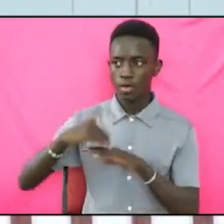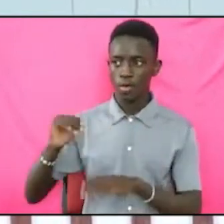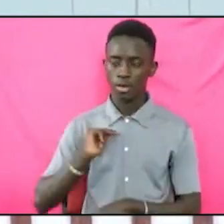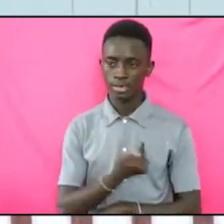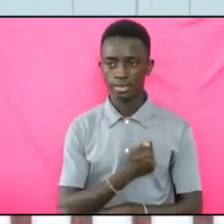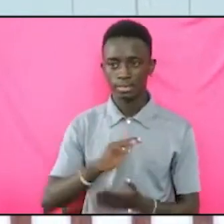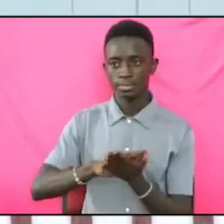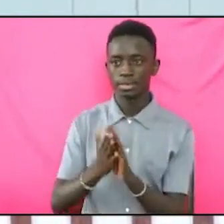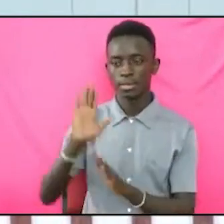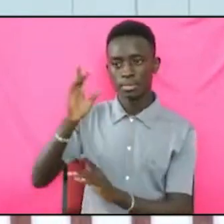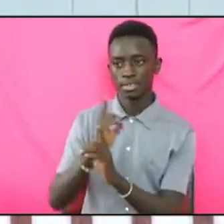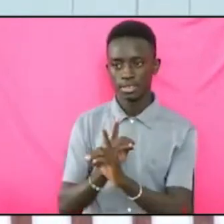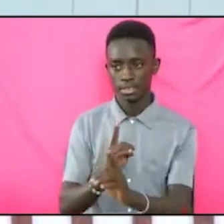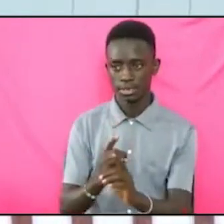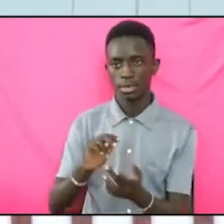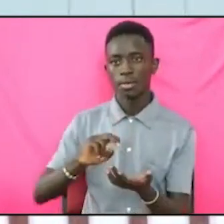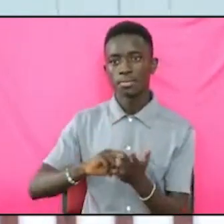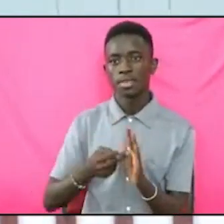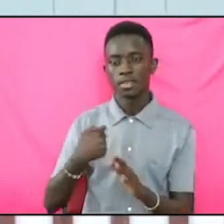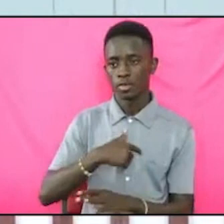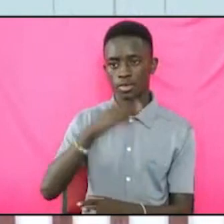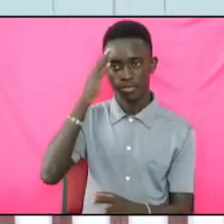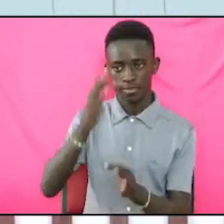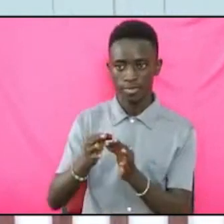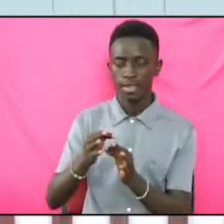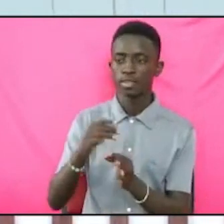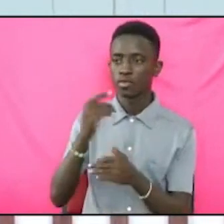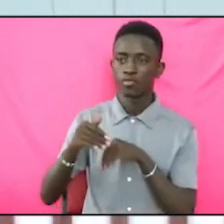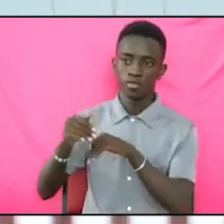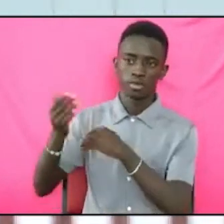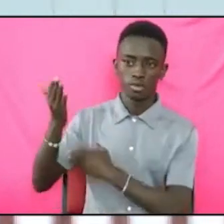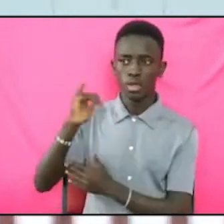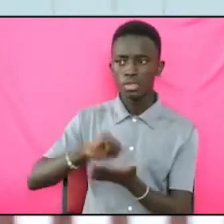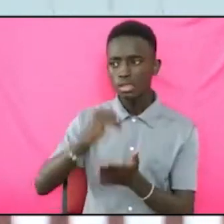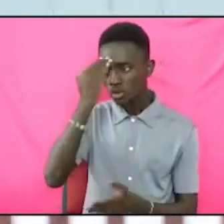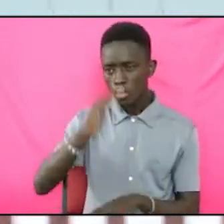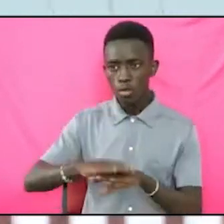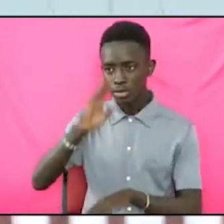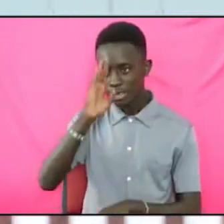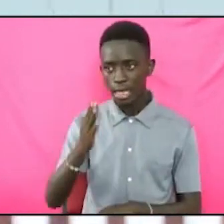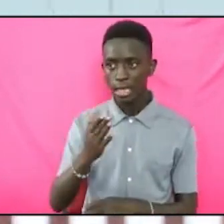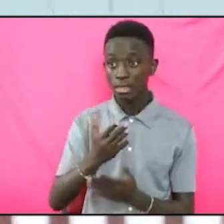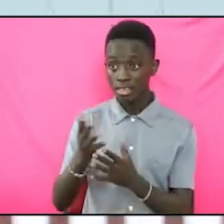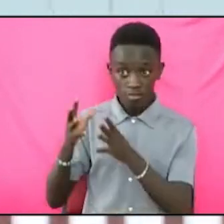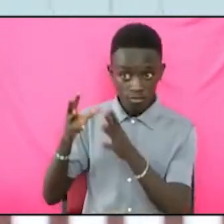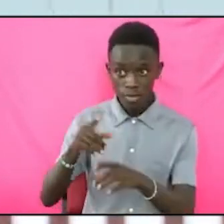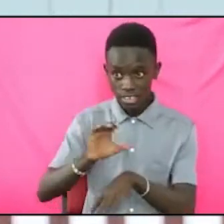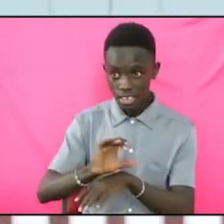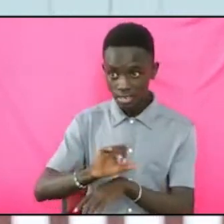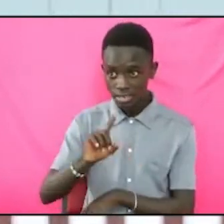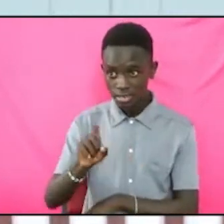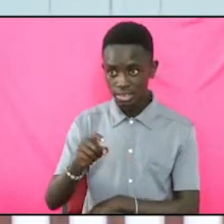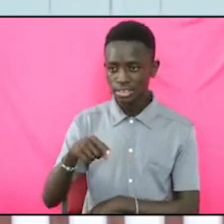great community of faith. That is why we can come on Sunday without being pushed from home, freely to come and